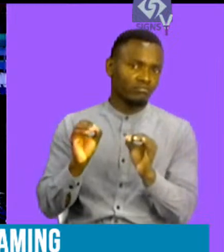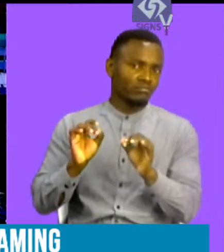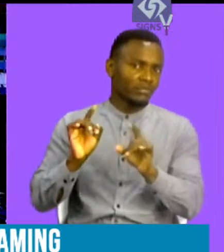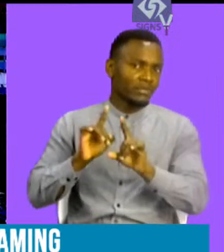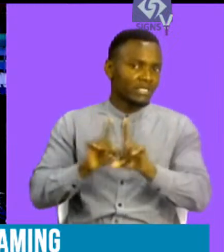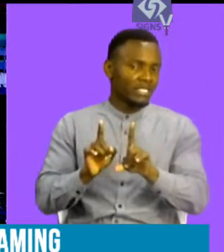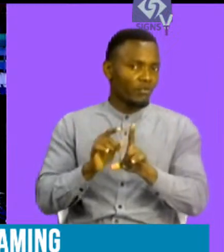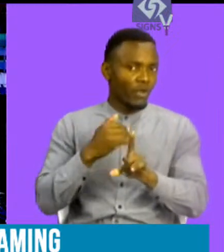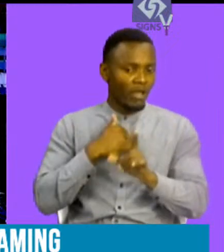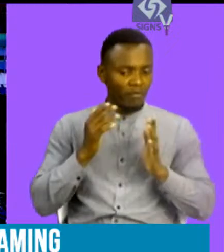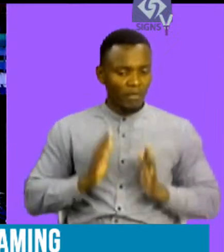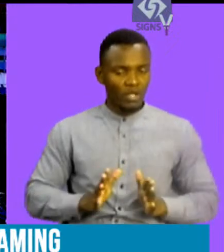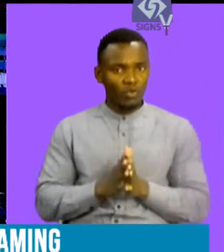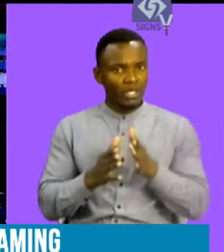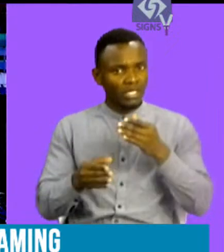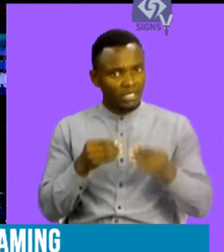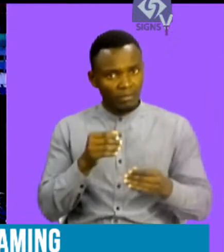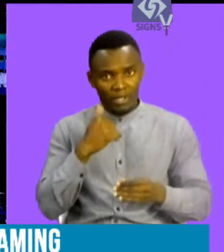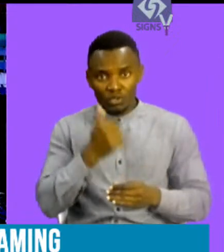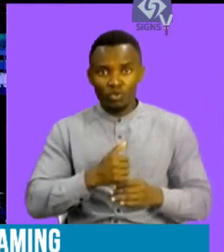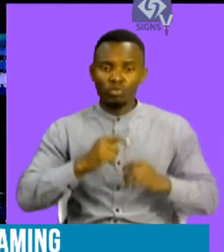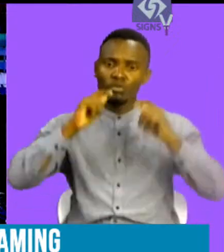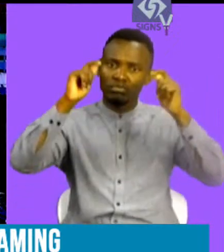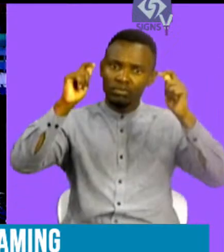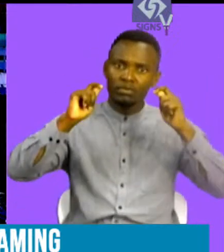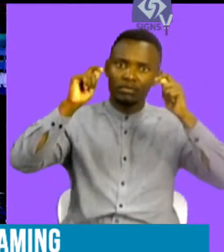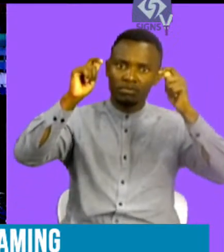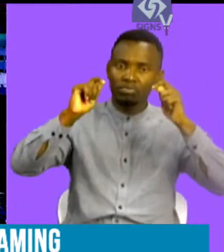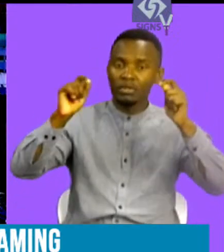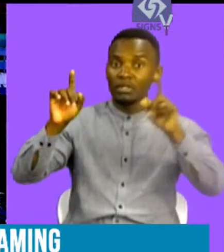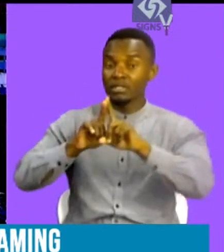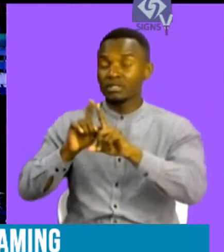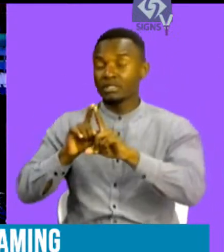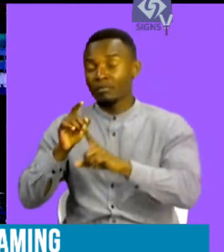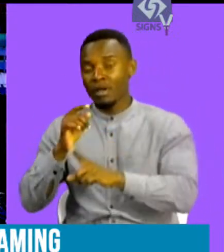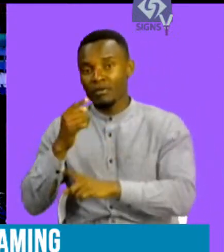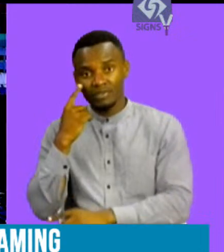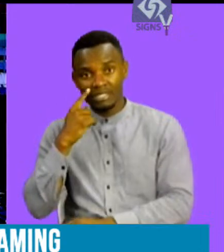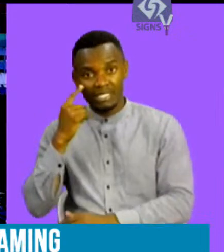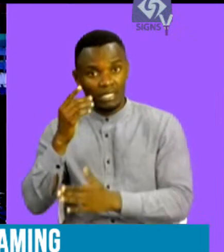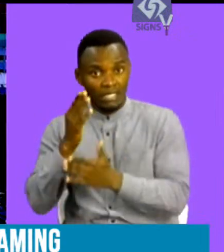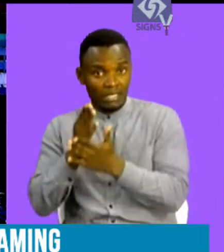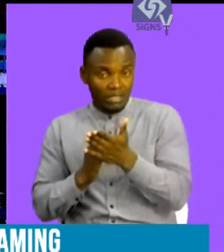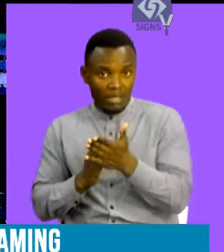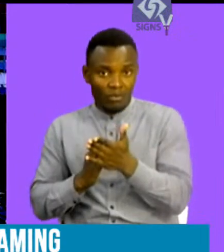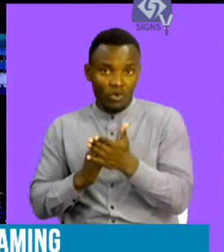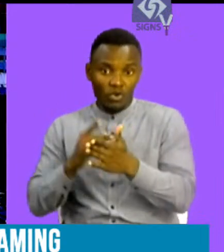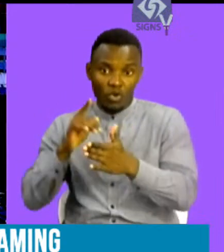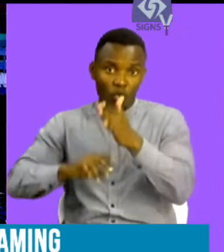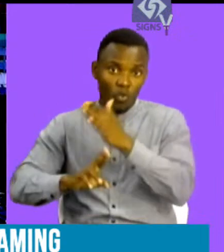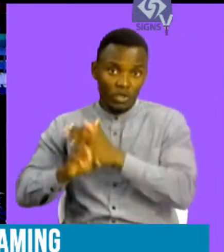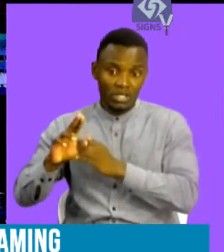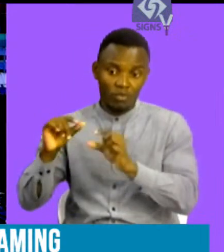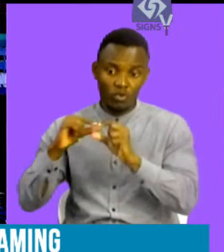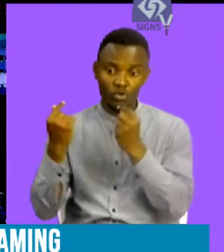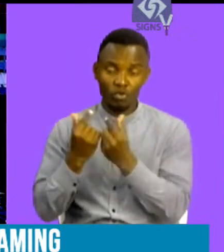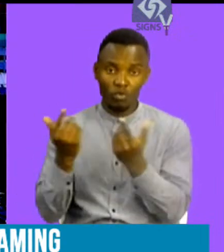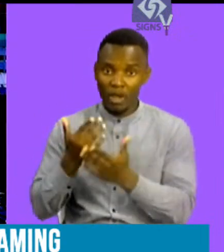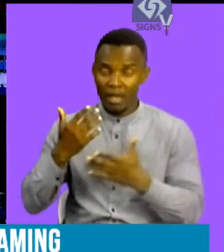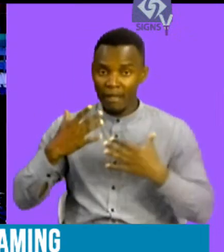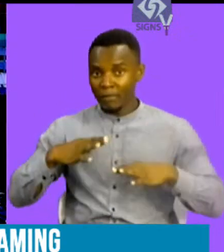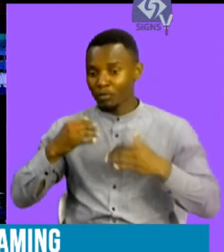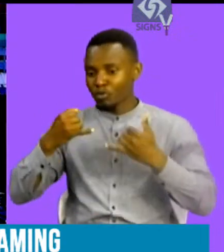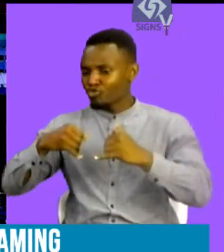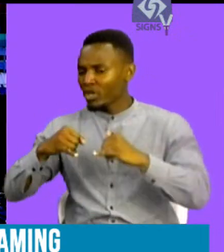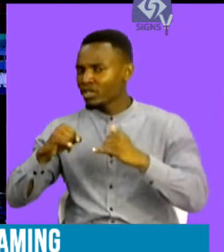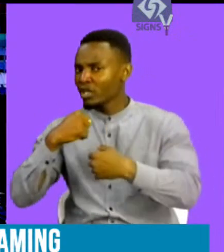disabilities who stage demonstrations, and there are also some WhatsApp groups where I am at, where people are still trying to come up